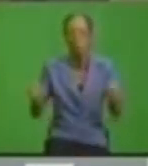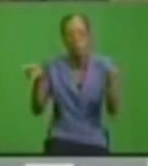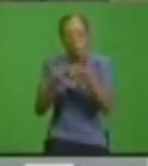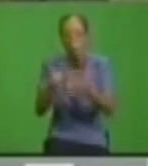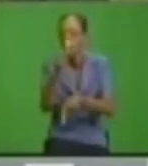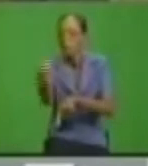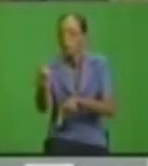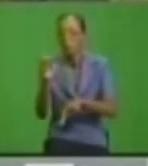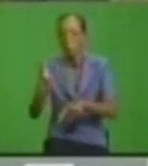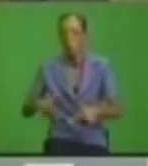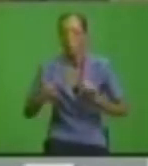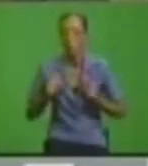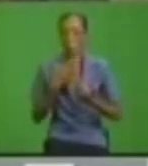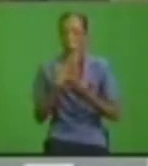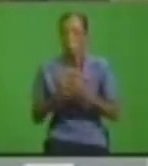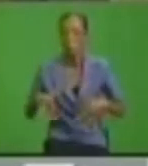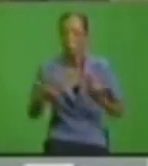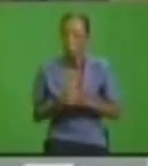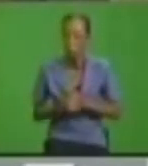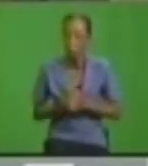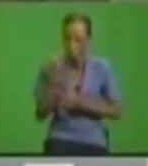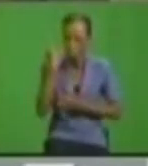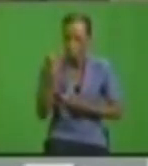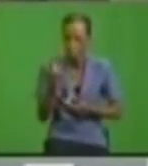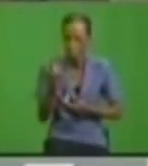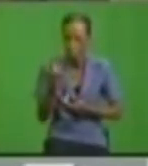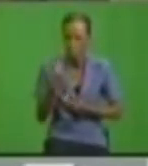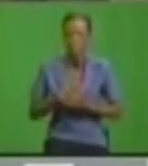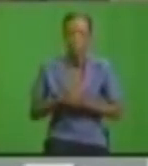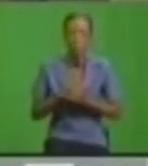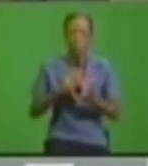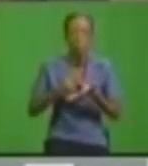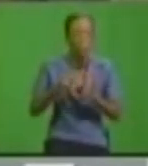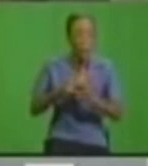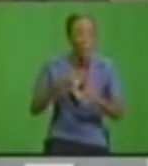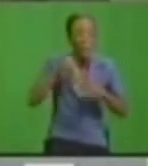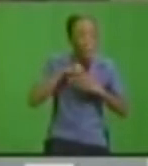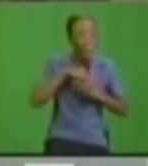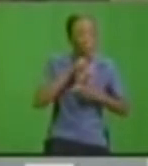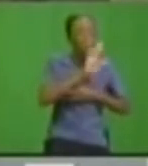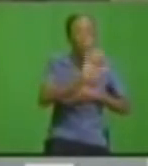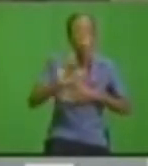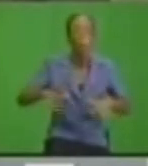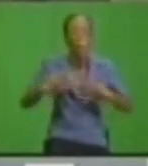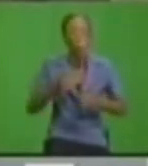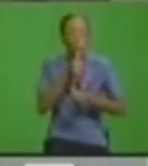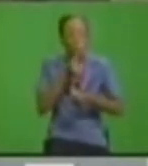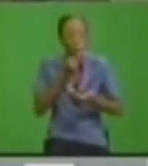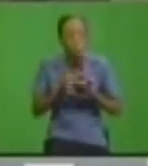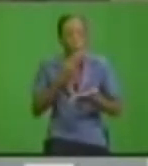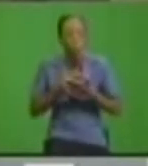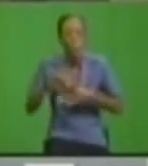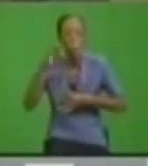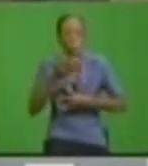to the ascendancy of the affirmative spirit that lies within all of us to rise in